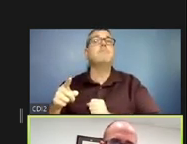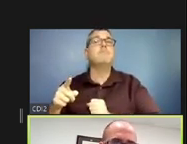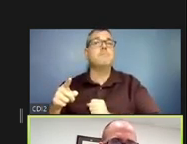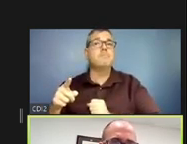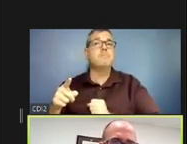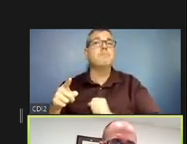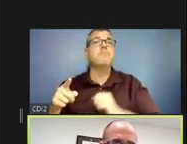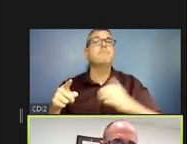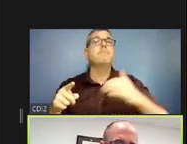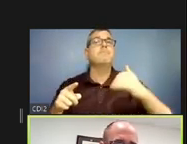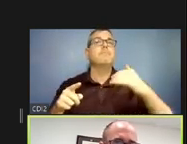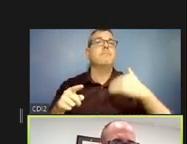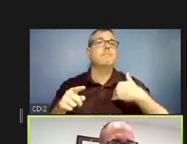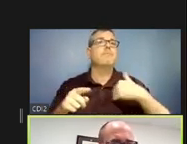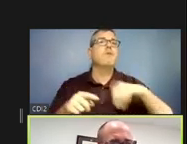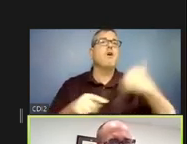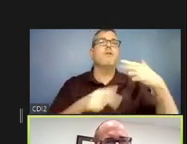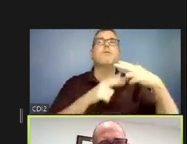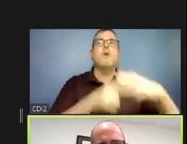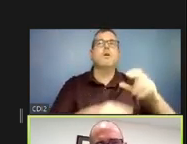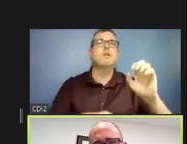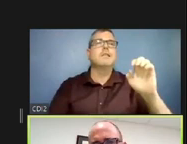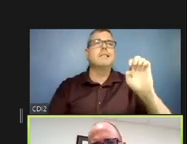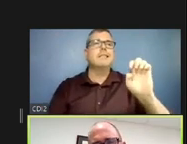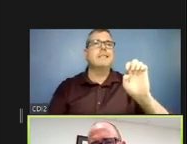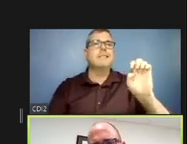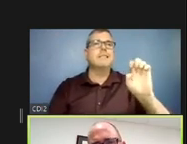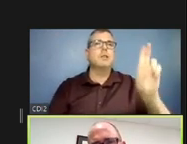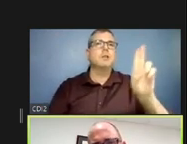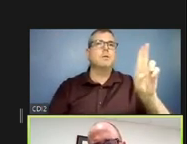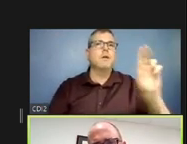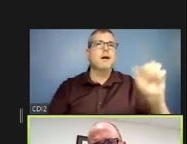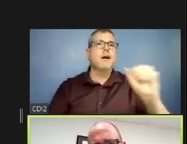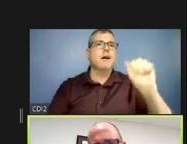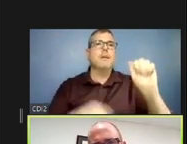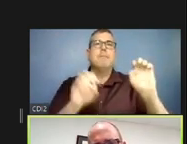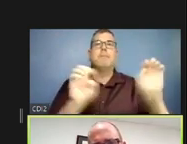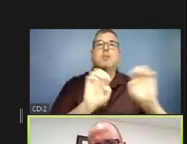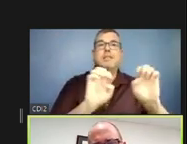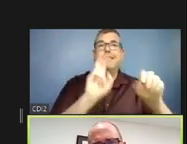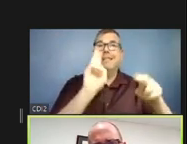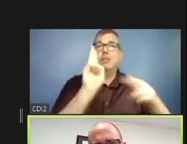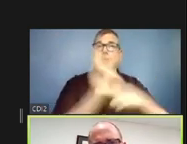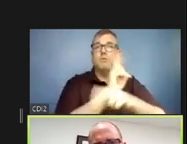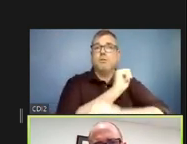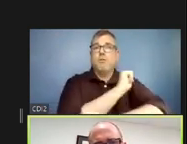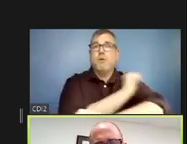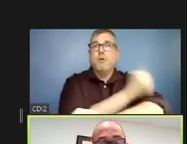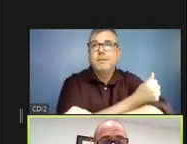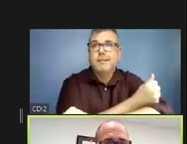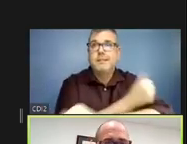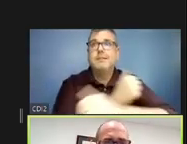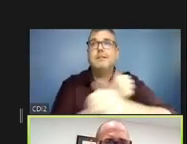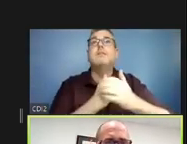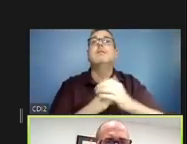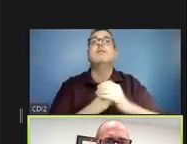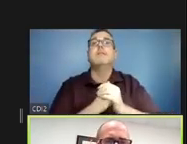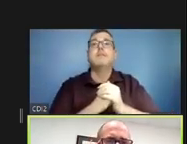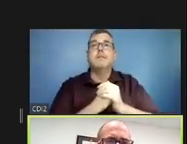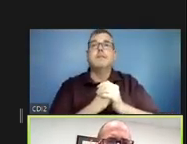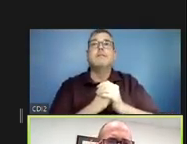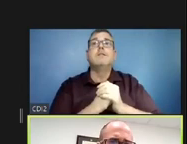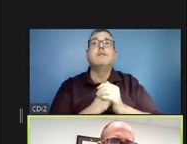emergency use authorization, it's not officially approved under kind of general guidelines or general sort of